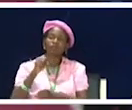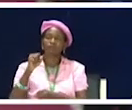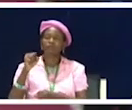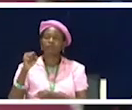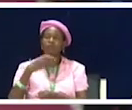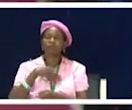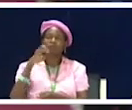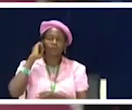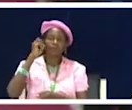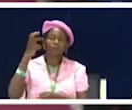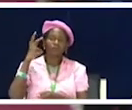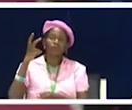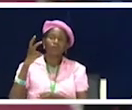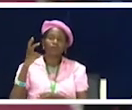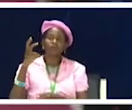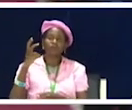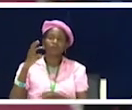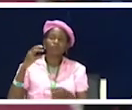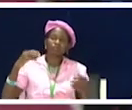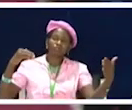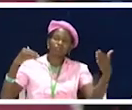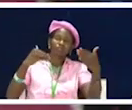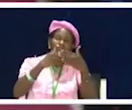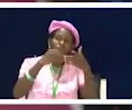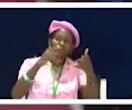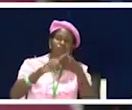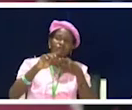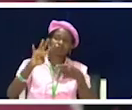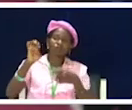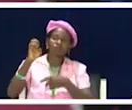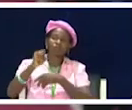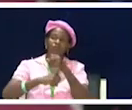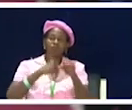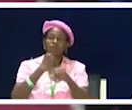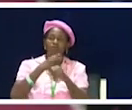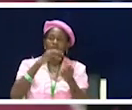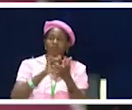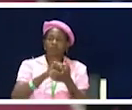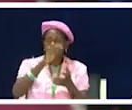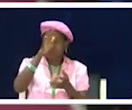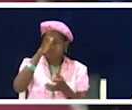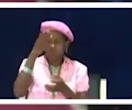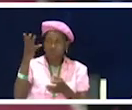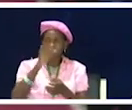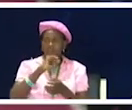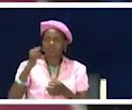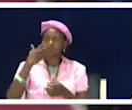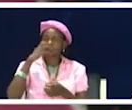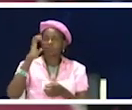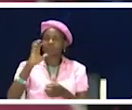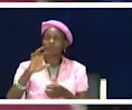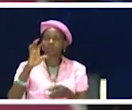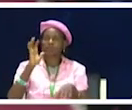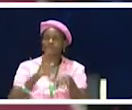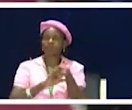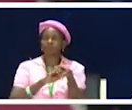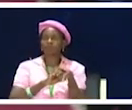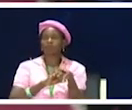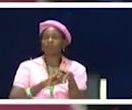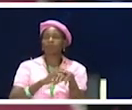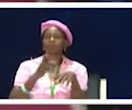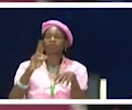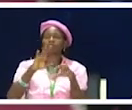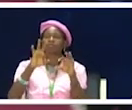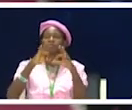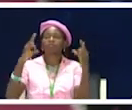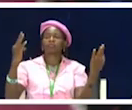and he was approaching 40. He said, "Daddy, there is a curse upon their